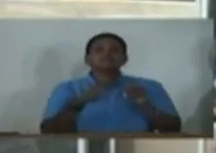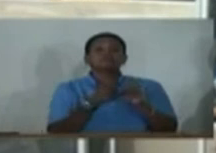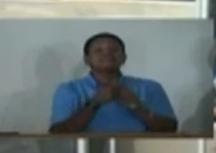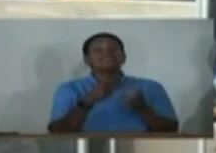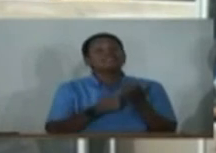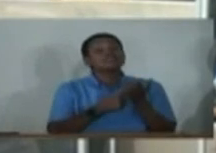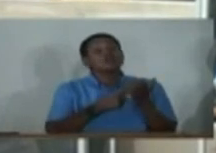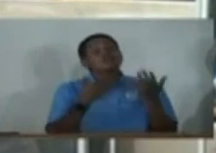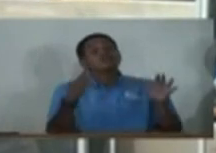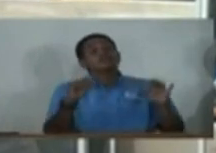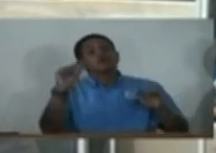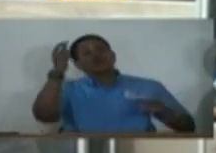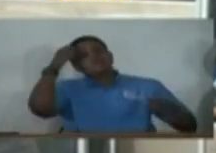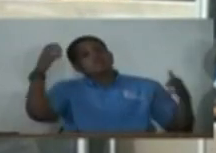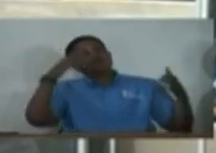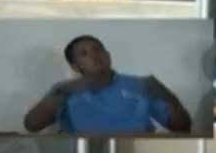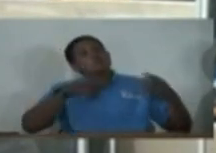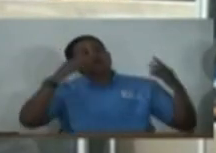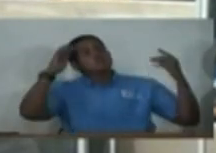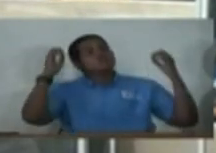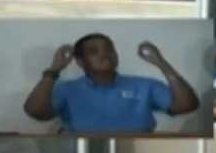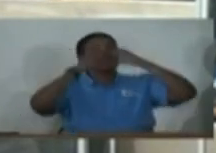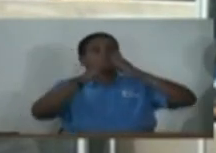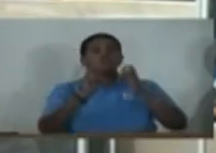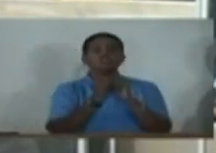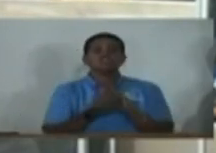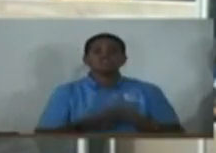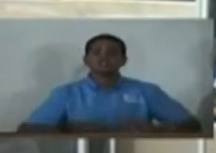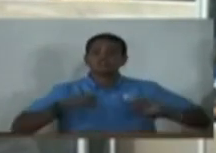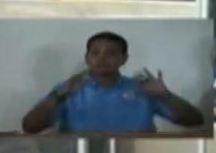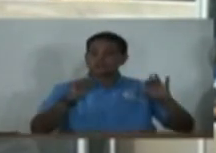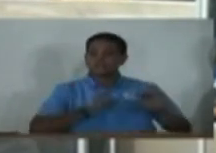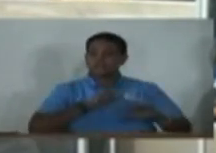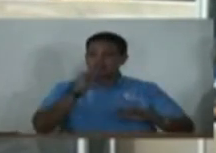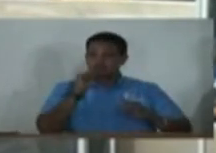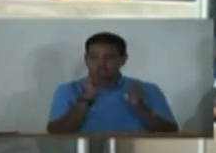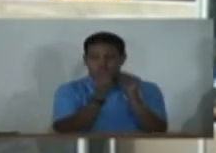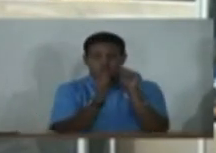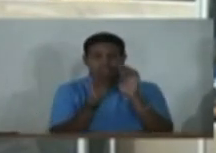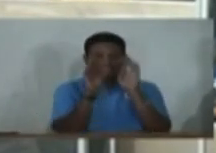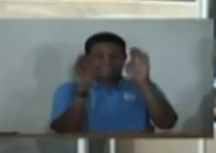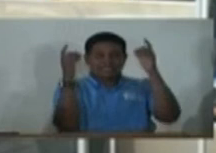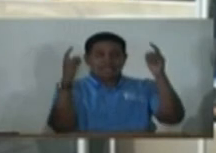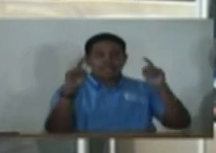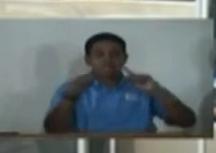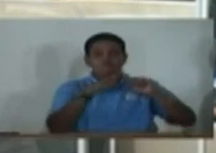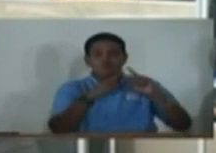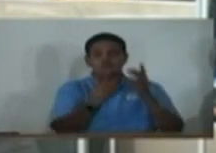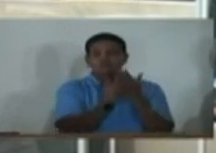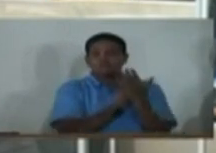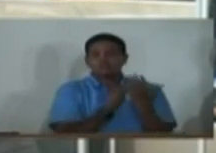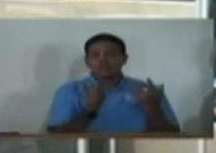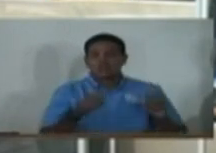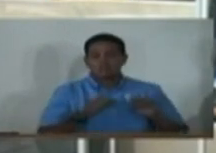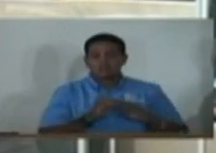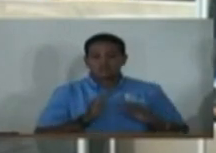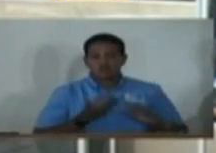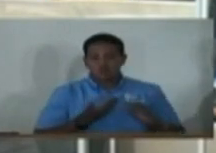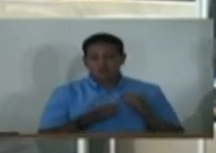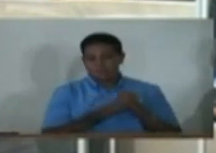to consider further changes to put ourselves at a competitive advantage in our